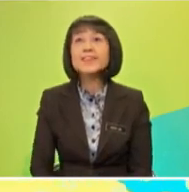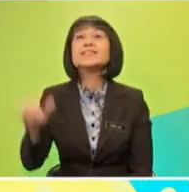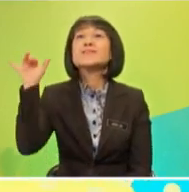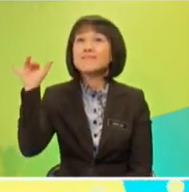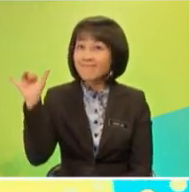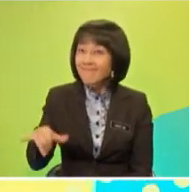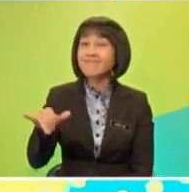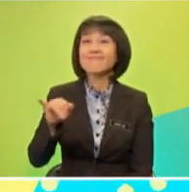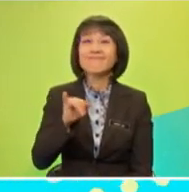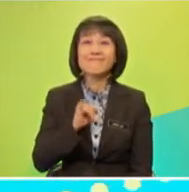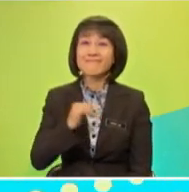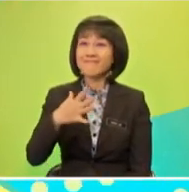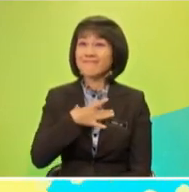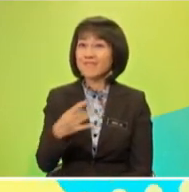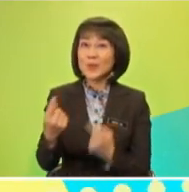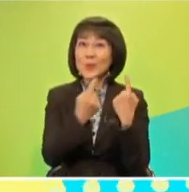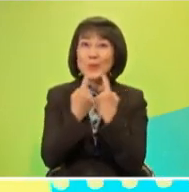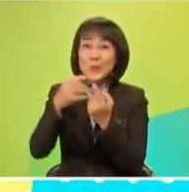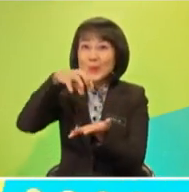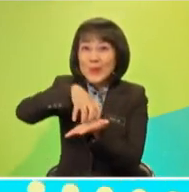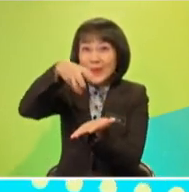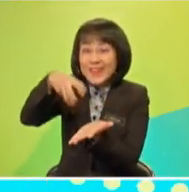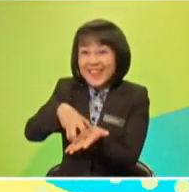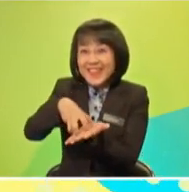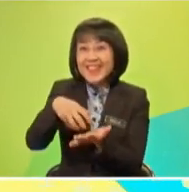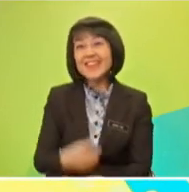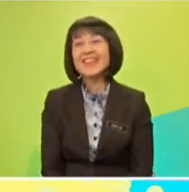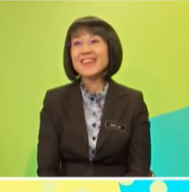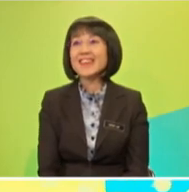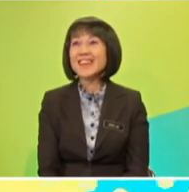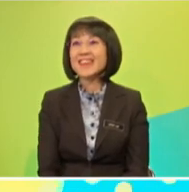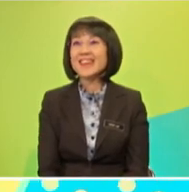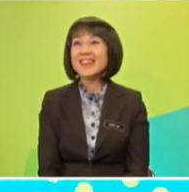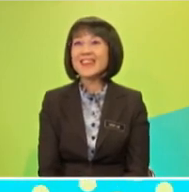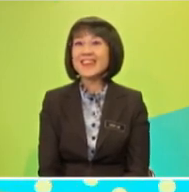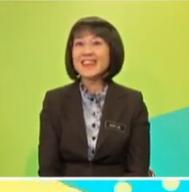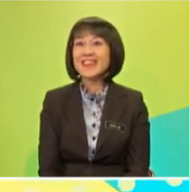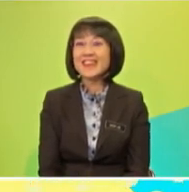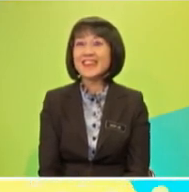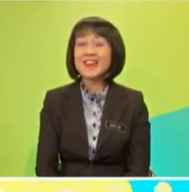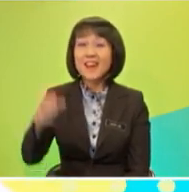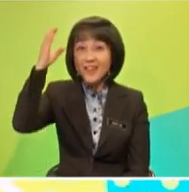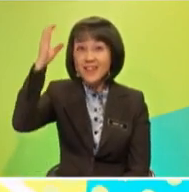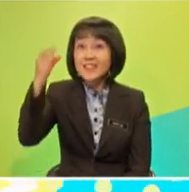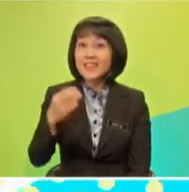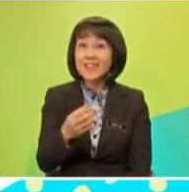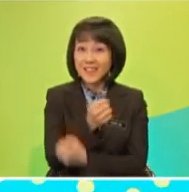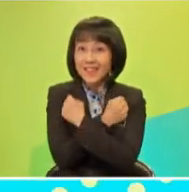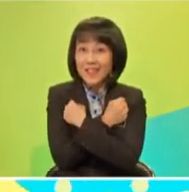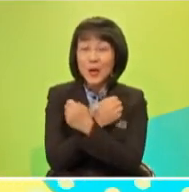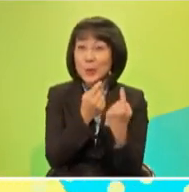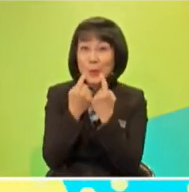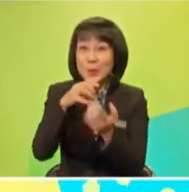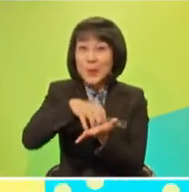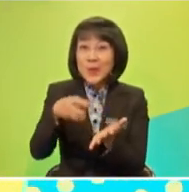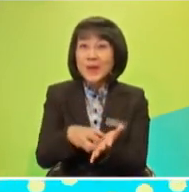Yes, I like birthday cake. You like birthday cake? Don't we love birthday cakes, Chris? I love birthday cakes. My